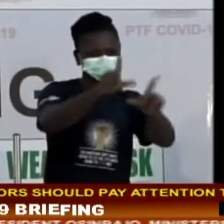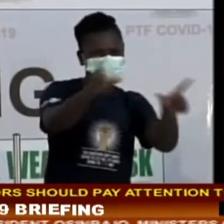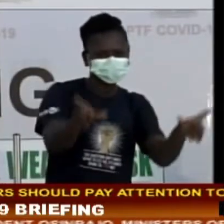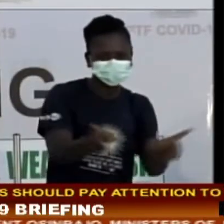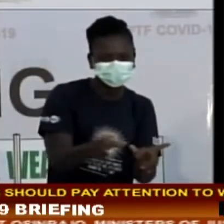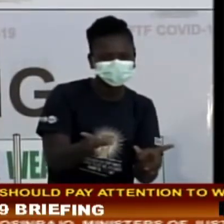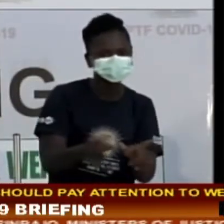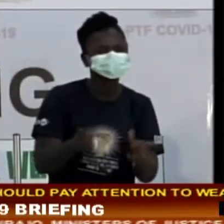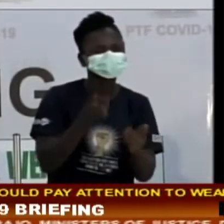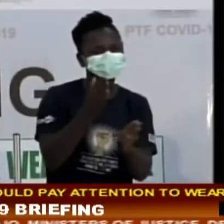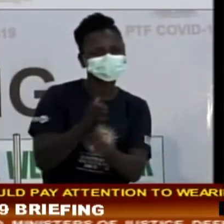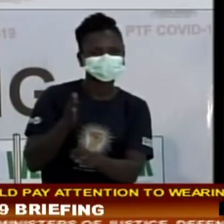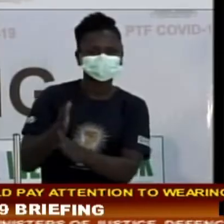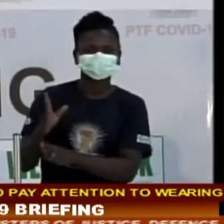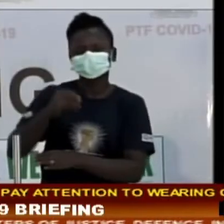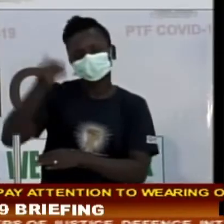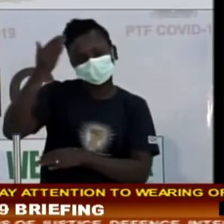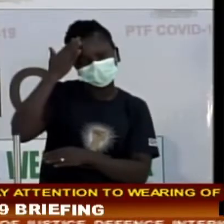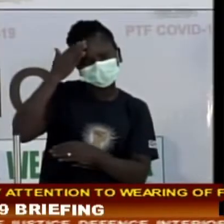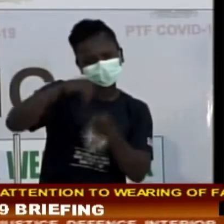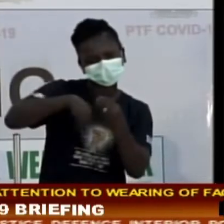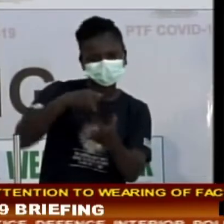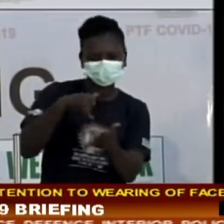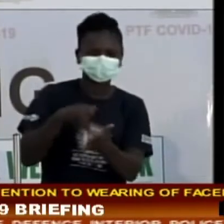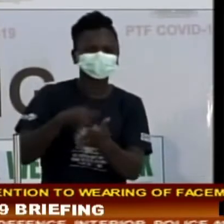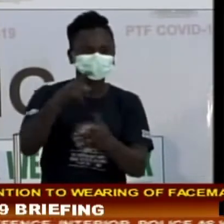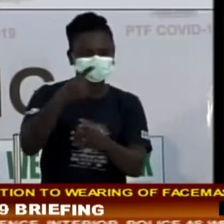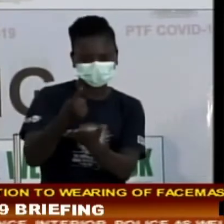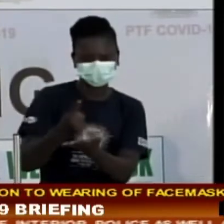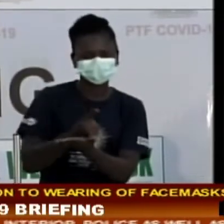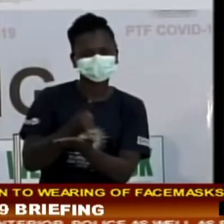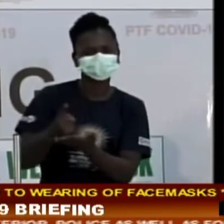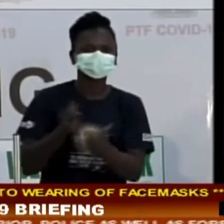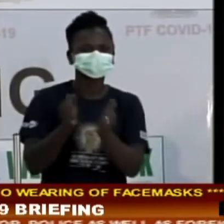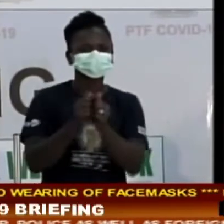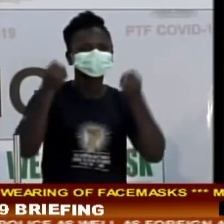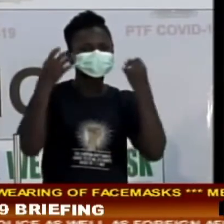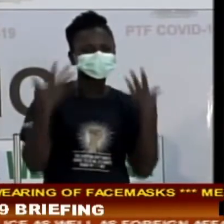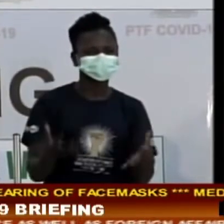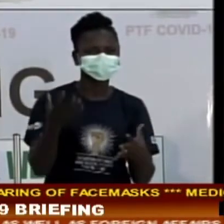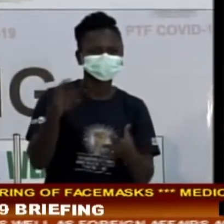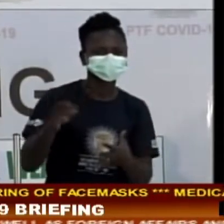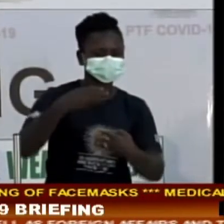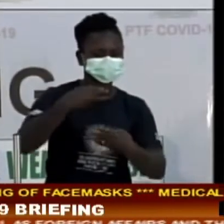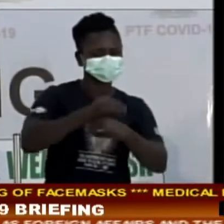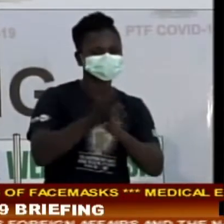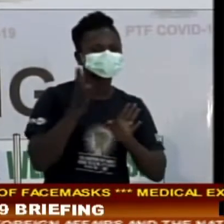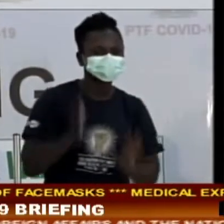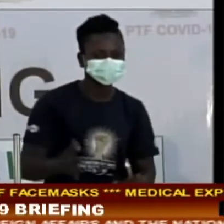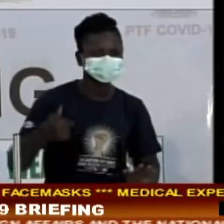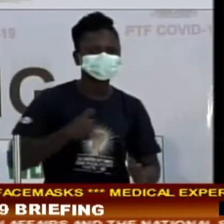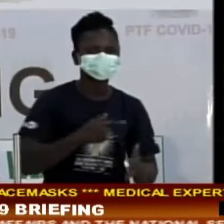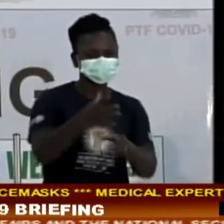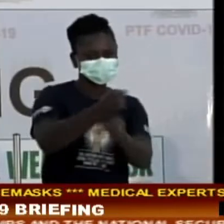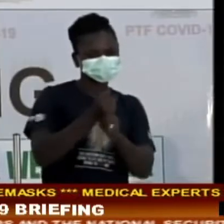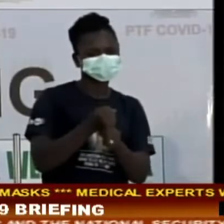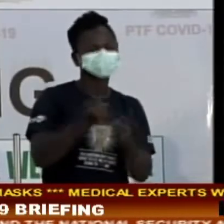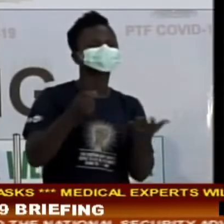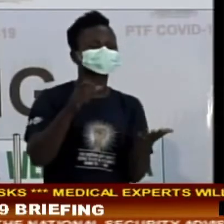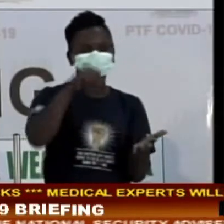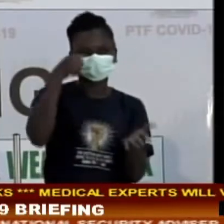assembly and knowledge around it we are discussing with a lot of the manufacturers we've received letters from